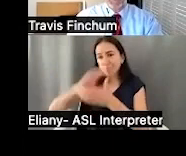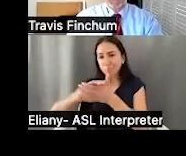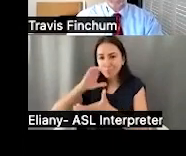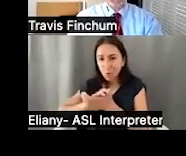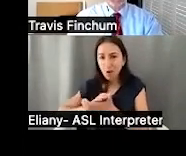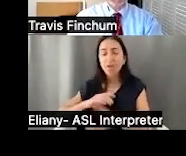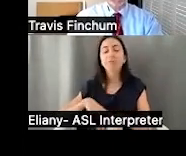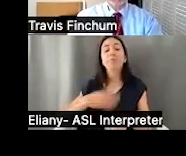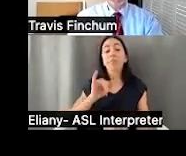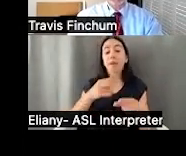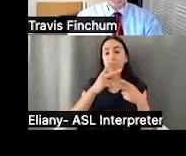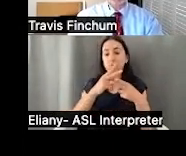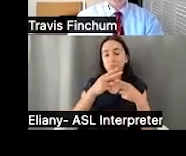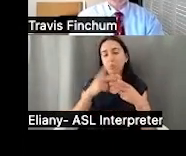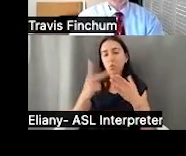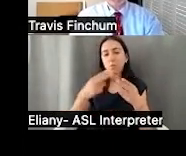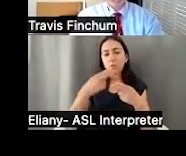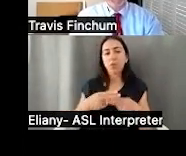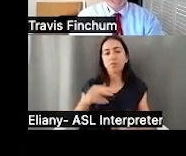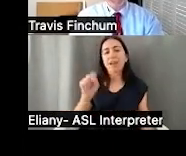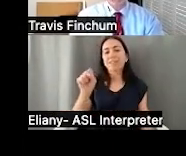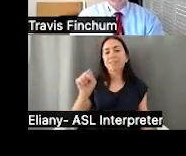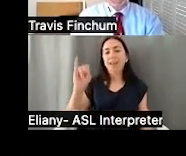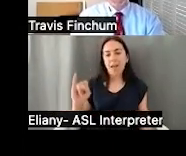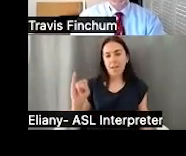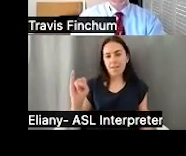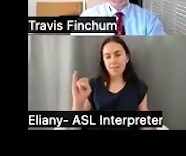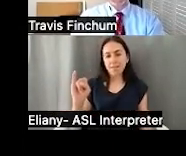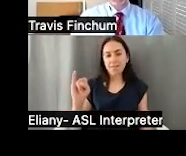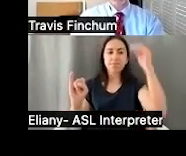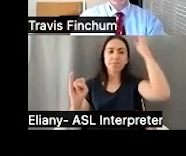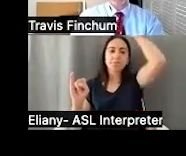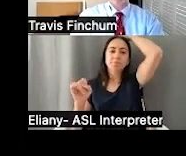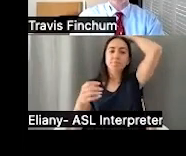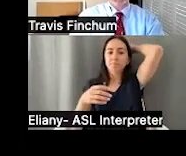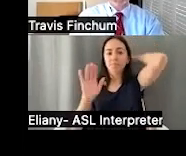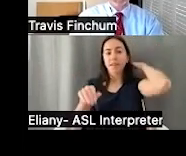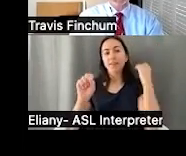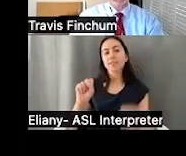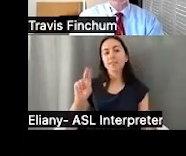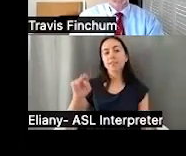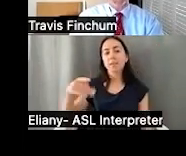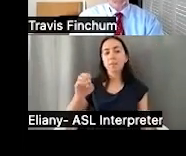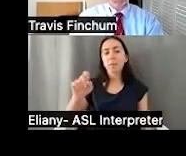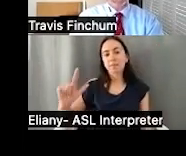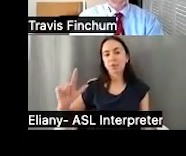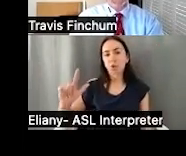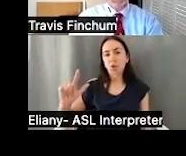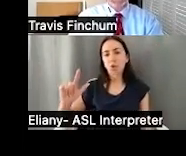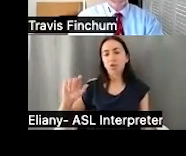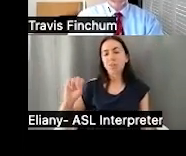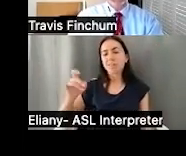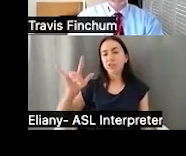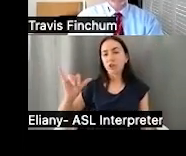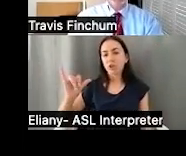That program is called the SSI program, and SSI stands for Supplemental Security